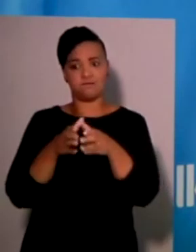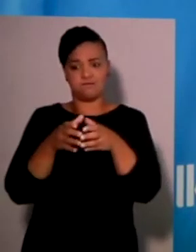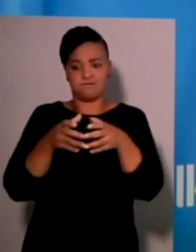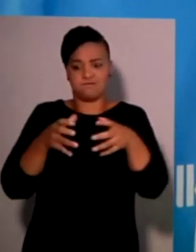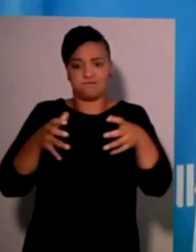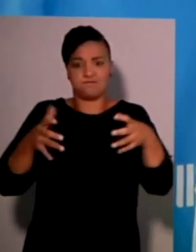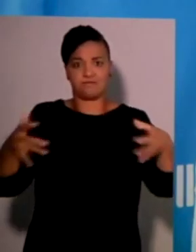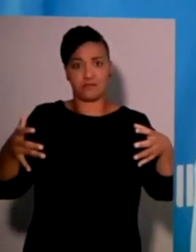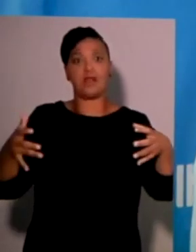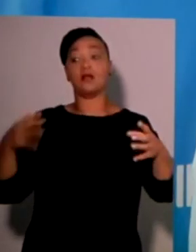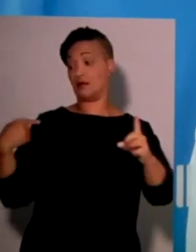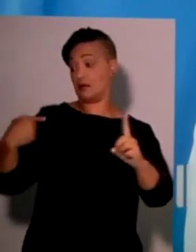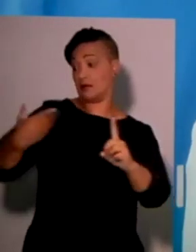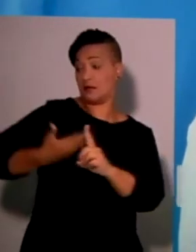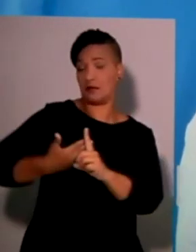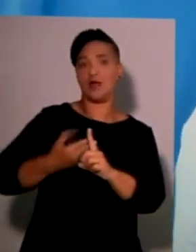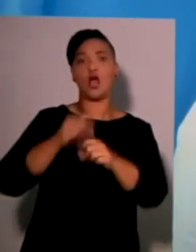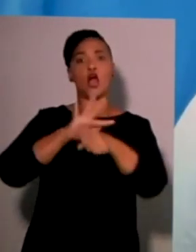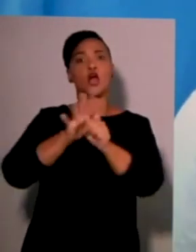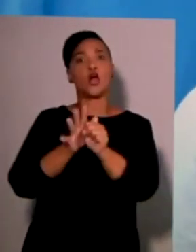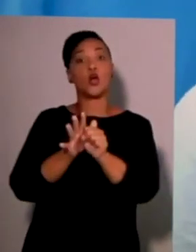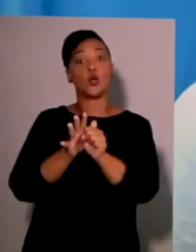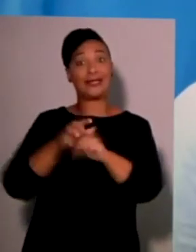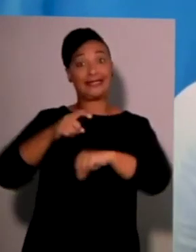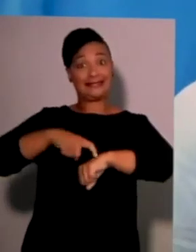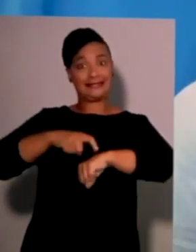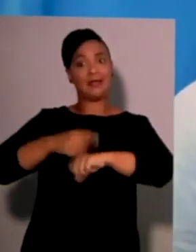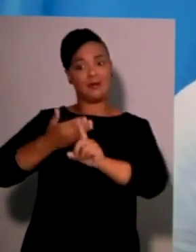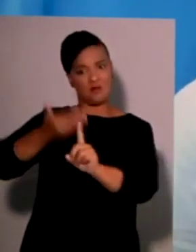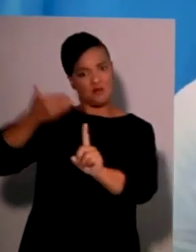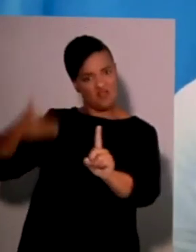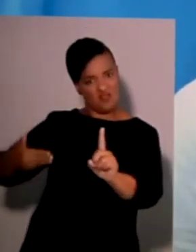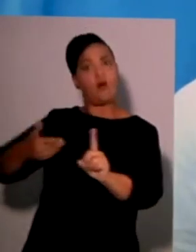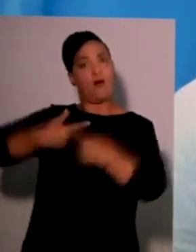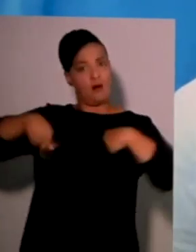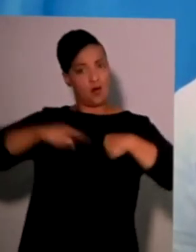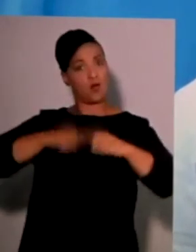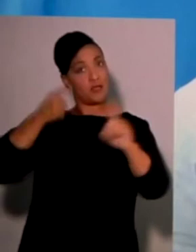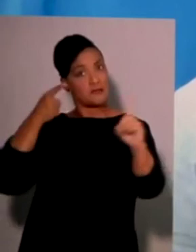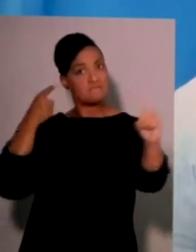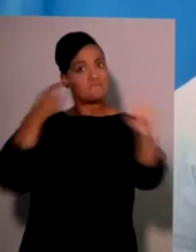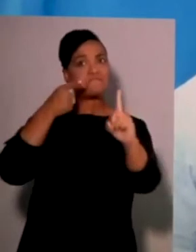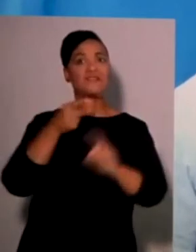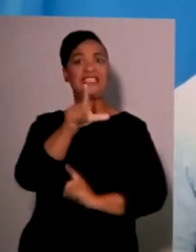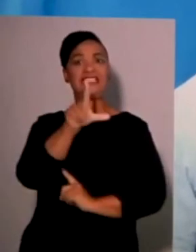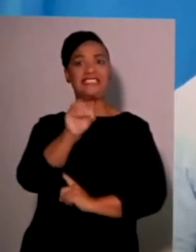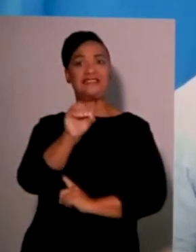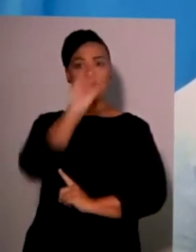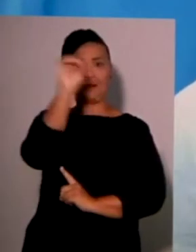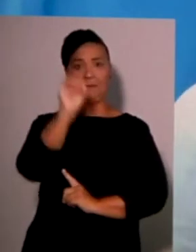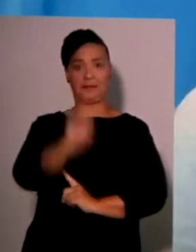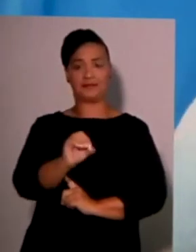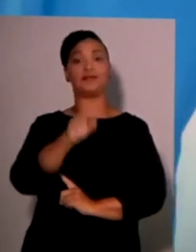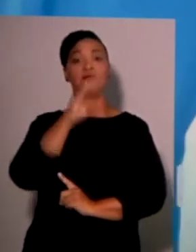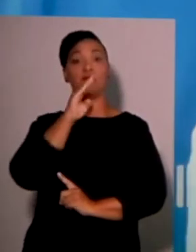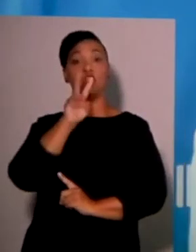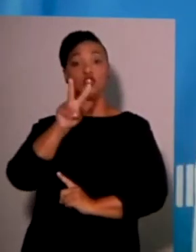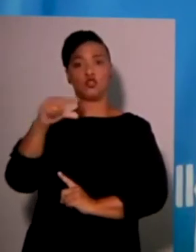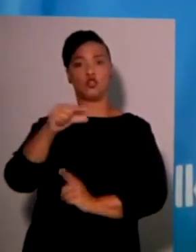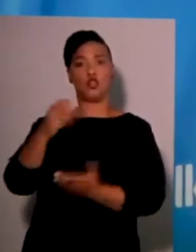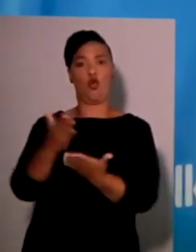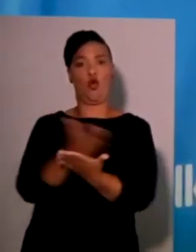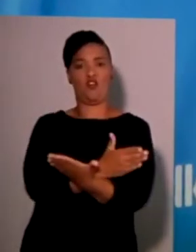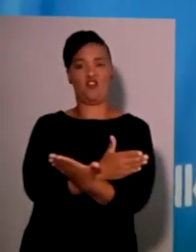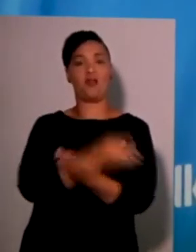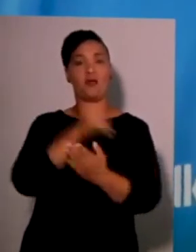up to COVID-19, we purposefully had executed a 70% decommissioning of 2G, freeing